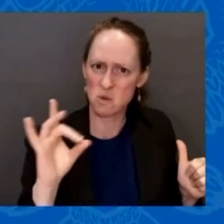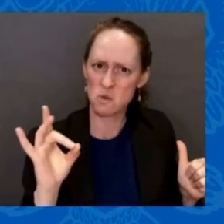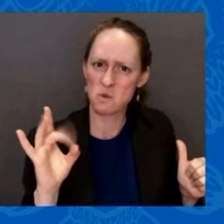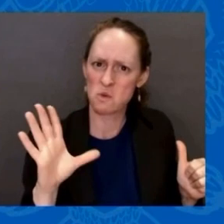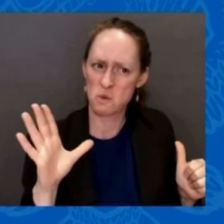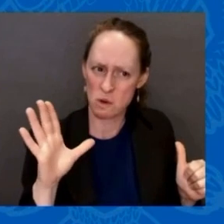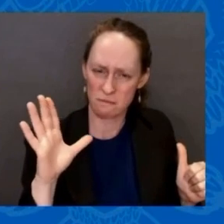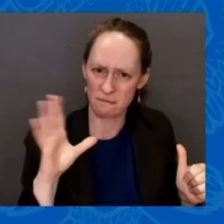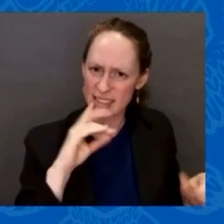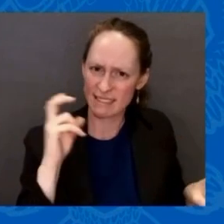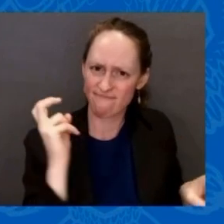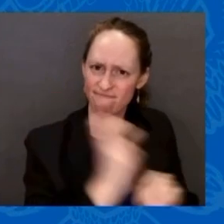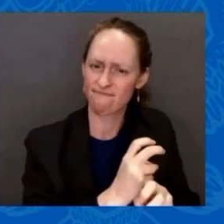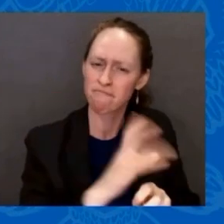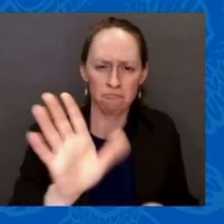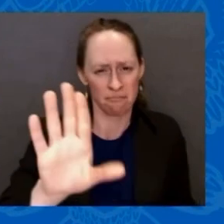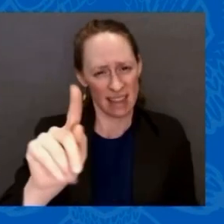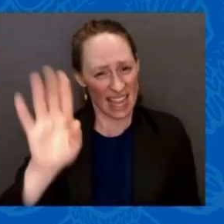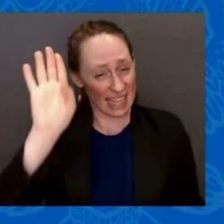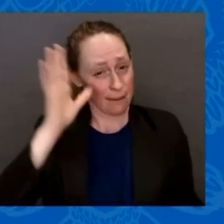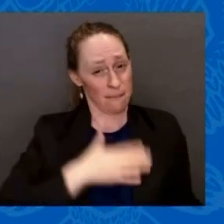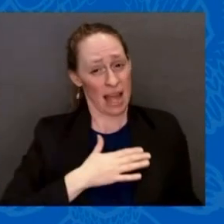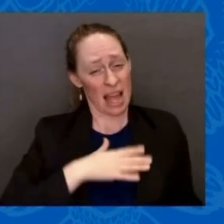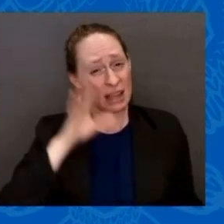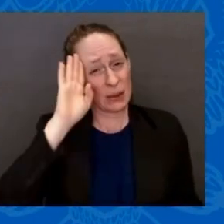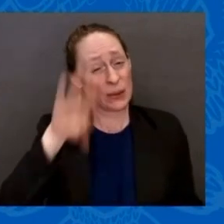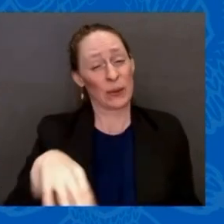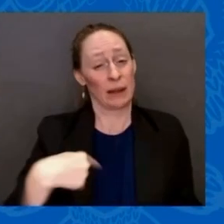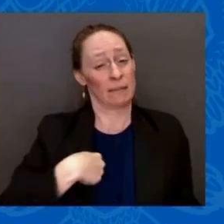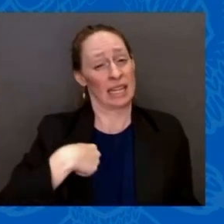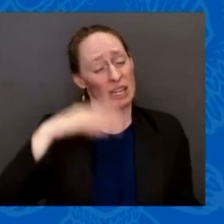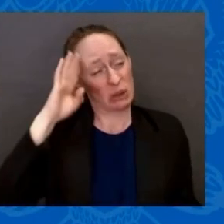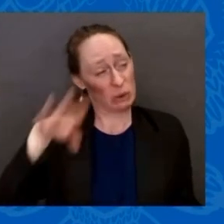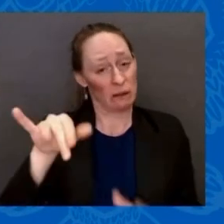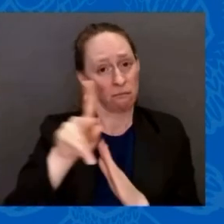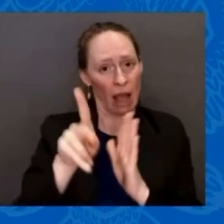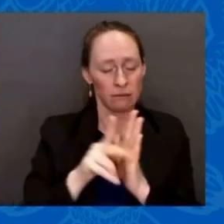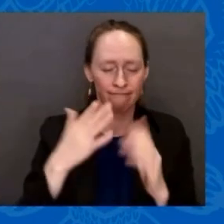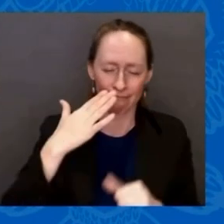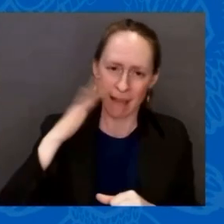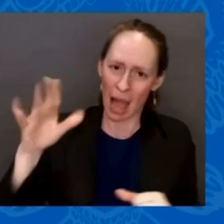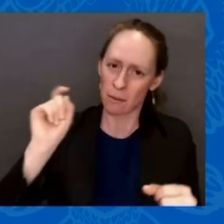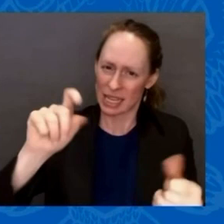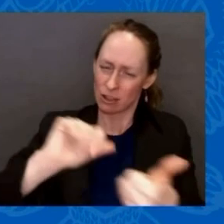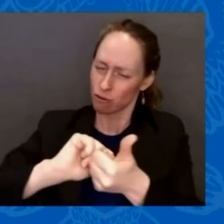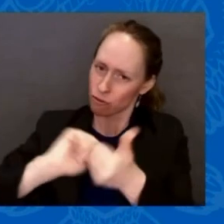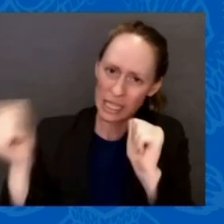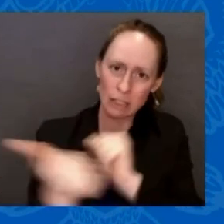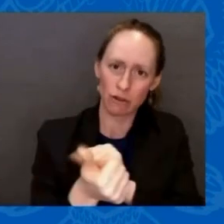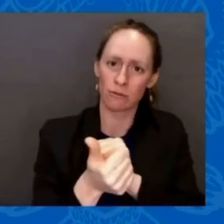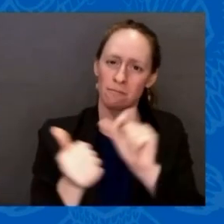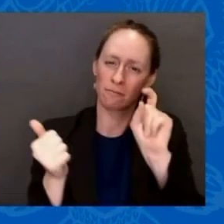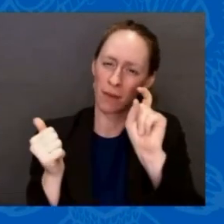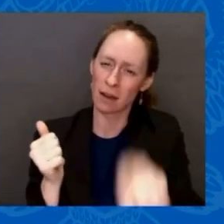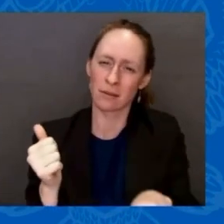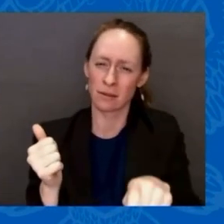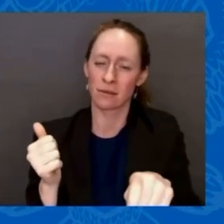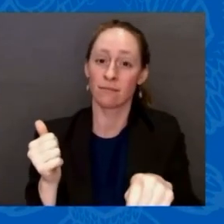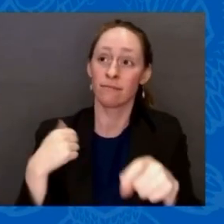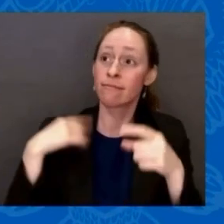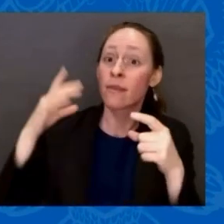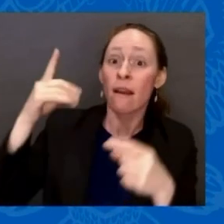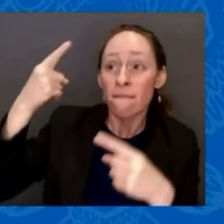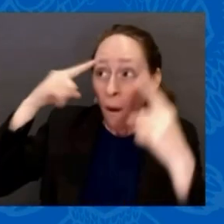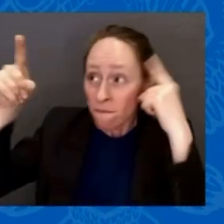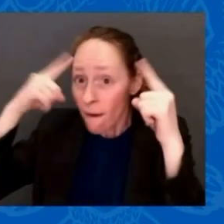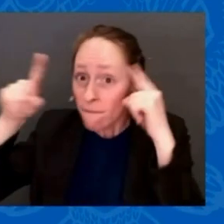came into office determined to change the economic direction of this country, to move from trickle-down economics to what